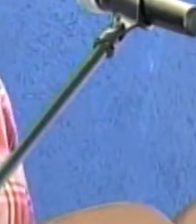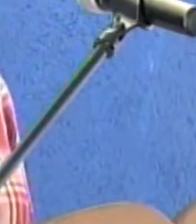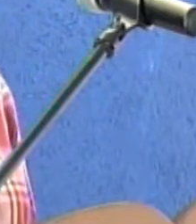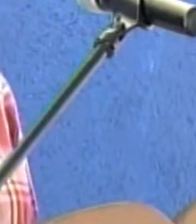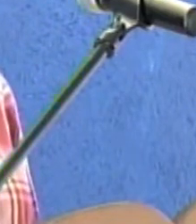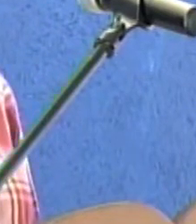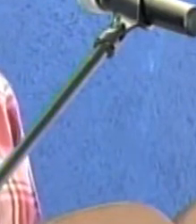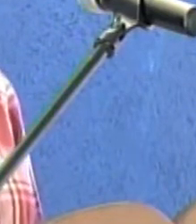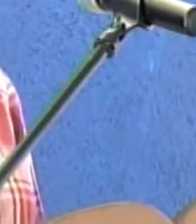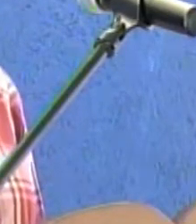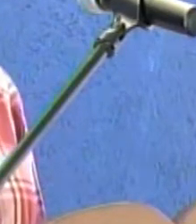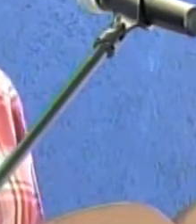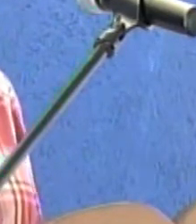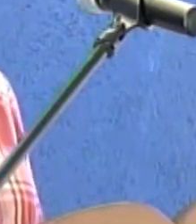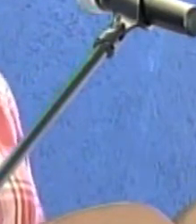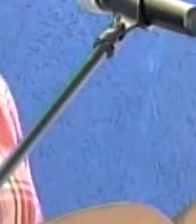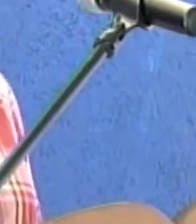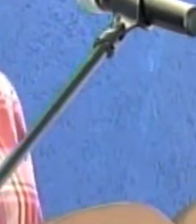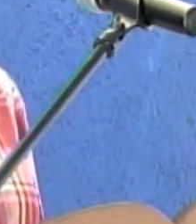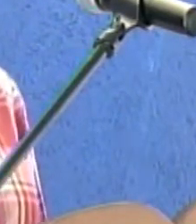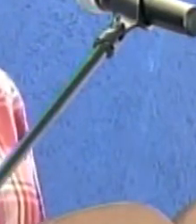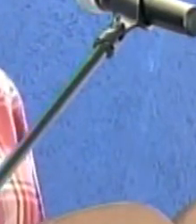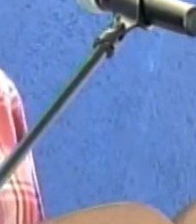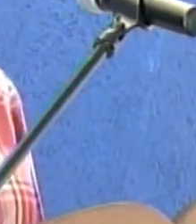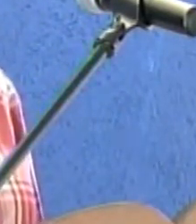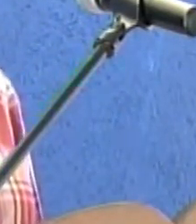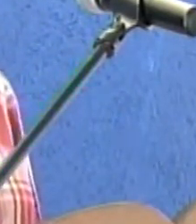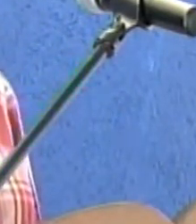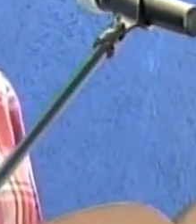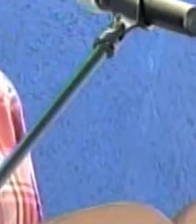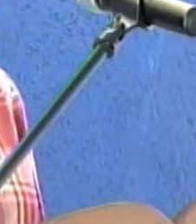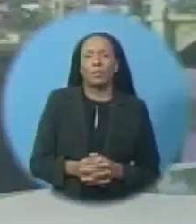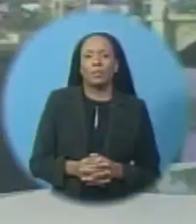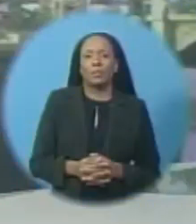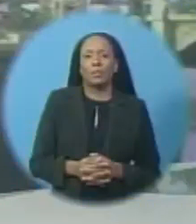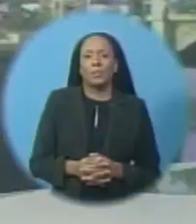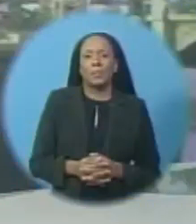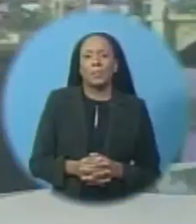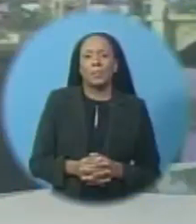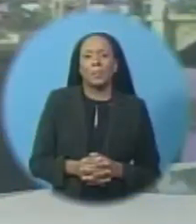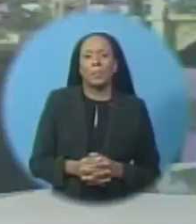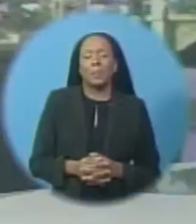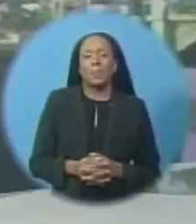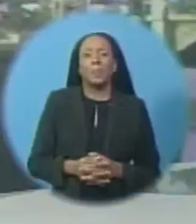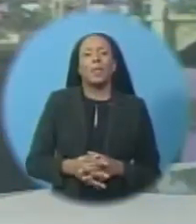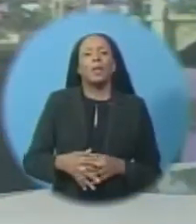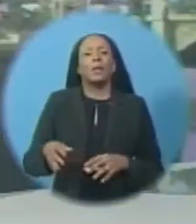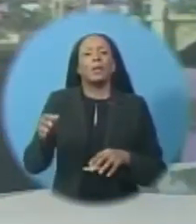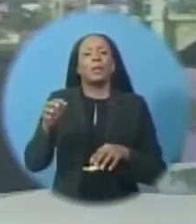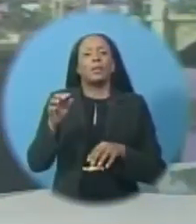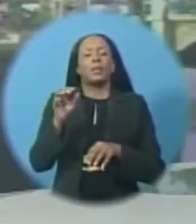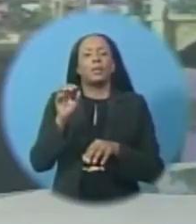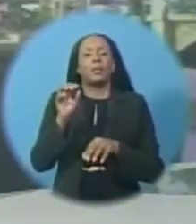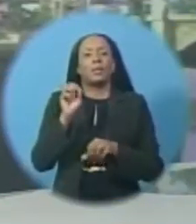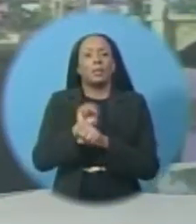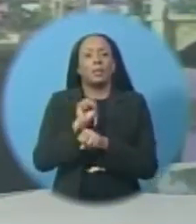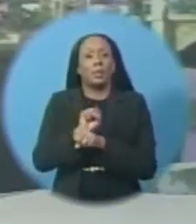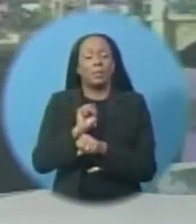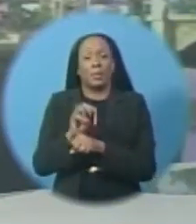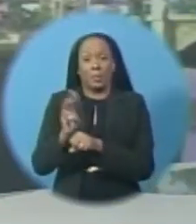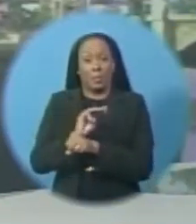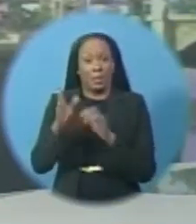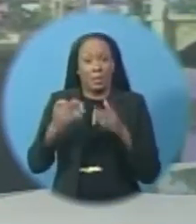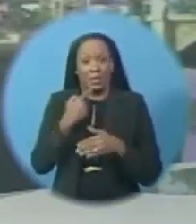commitment and the number of years that he would have given to the party. The Labour Minister says workers in